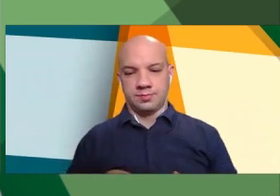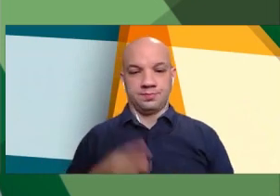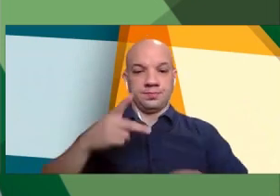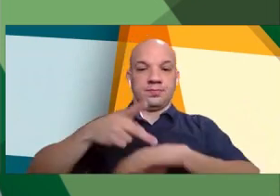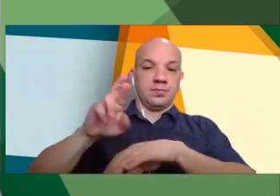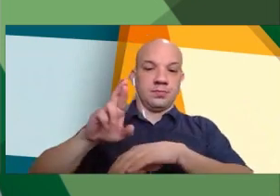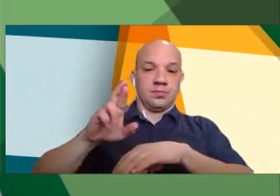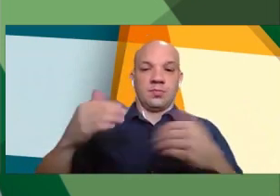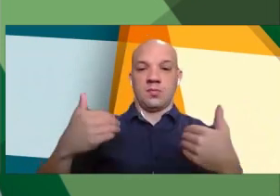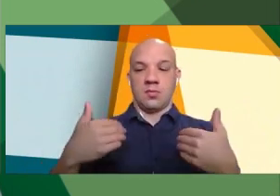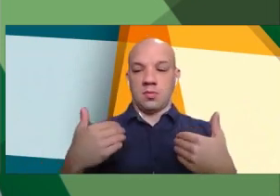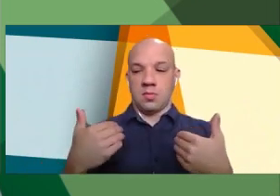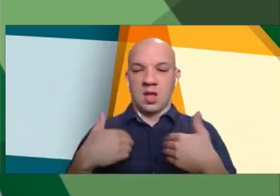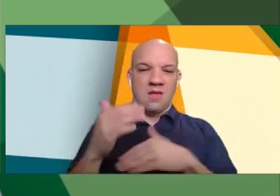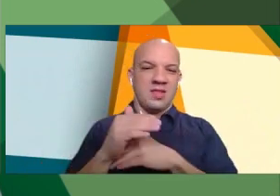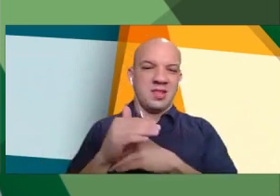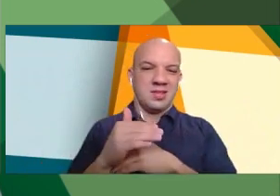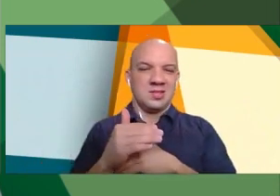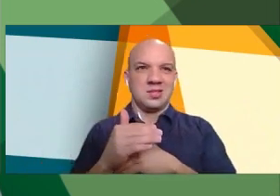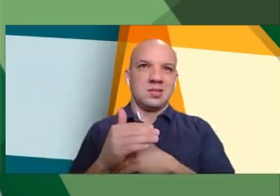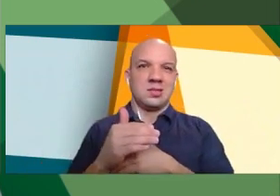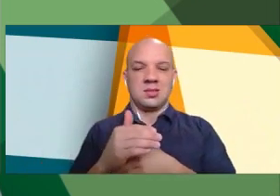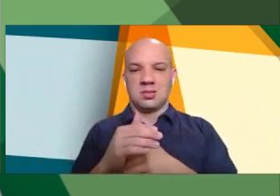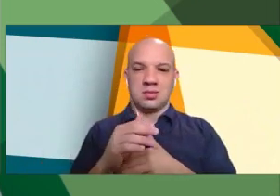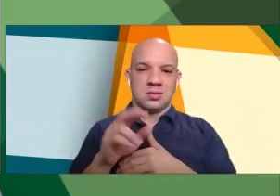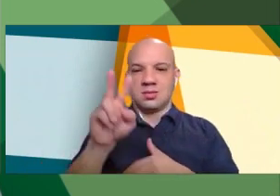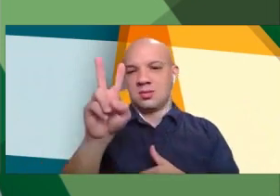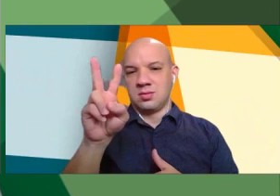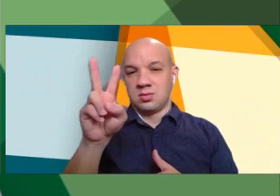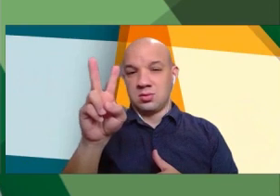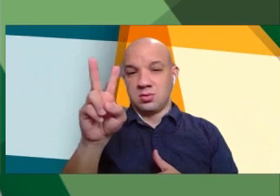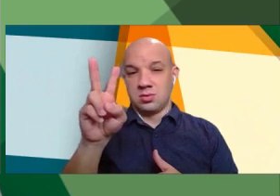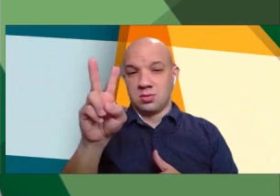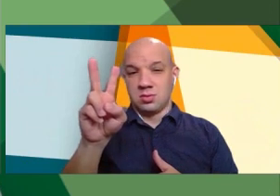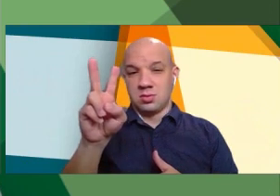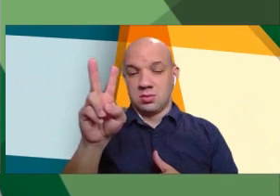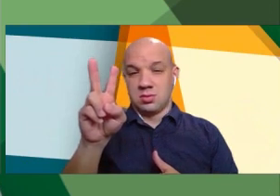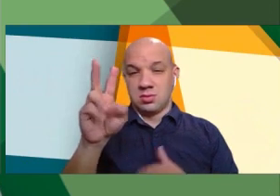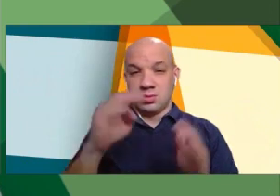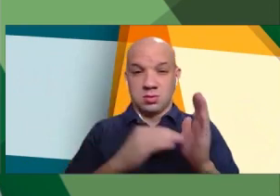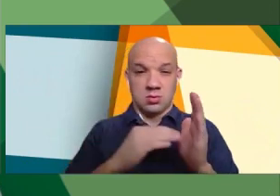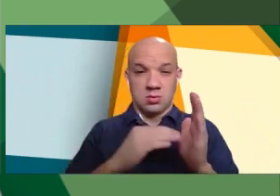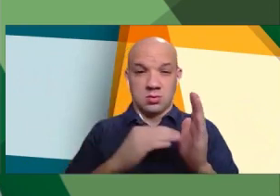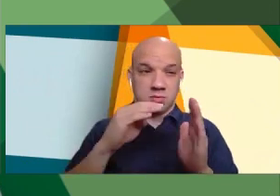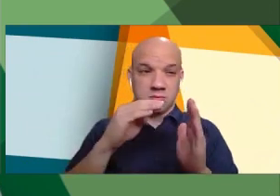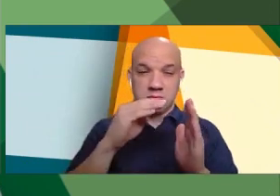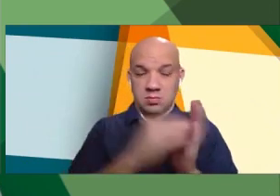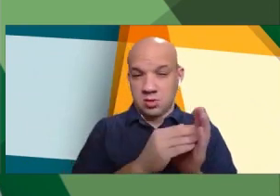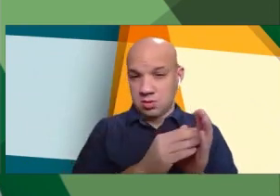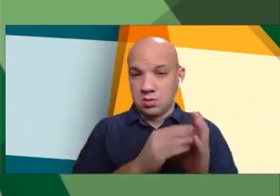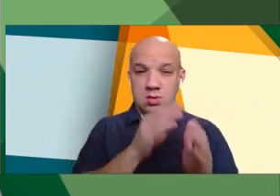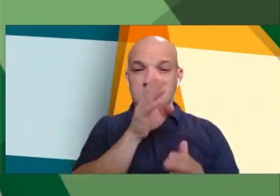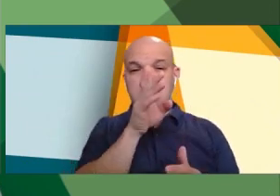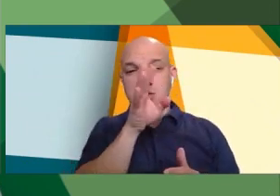at least 2 millones LAP Spanish speaking persons. So how